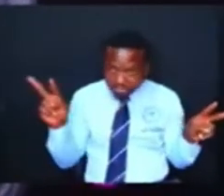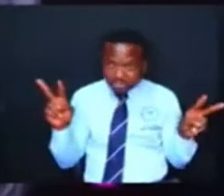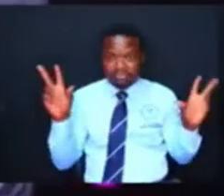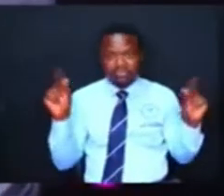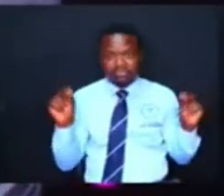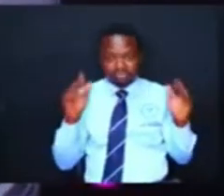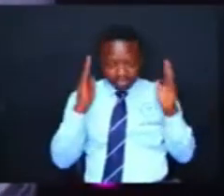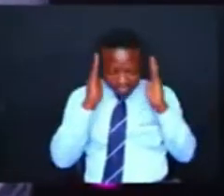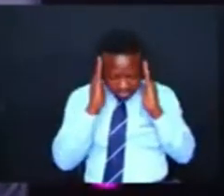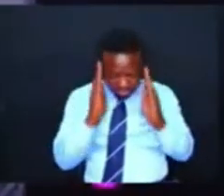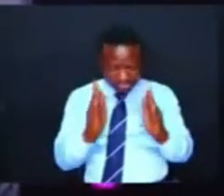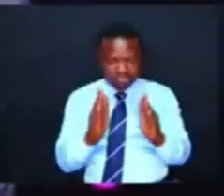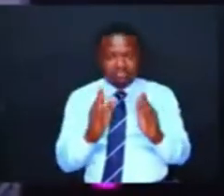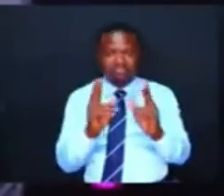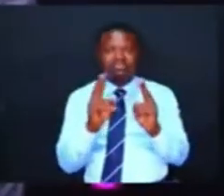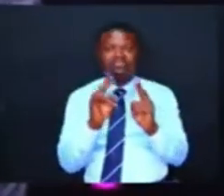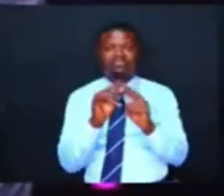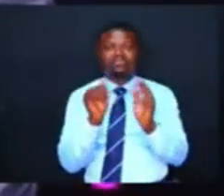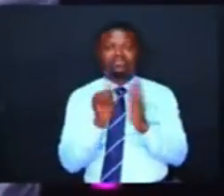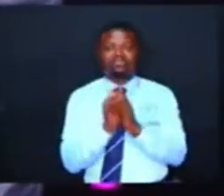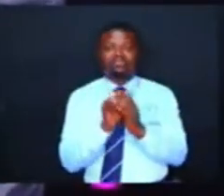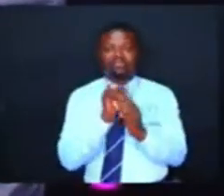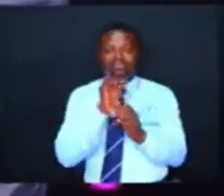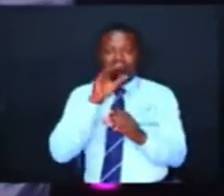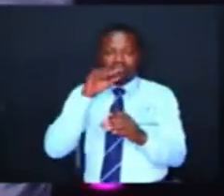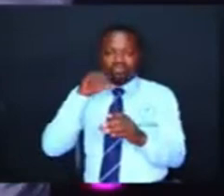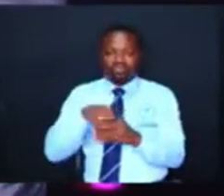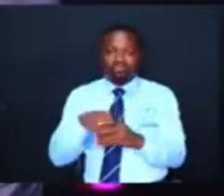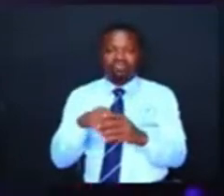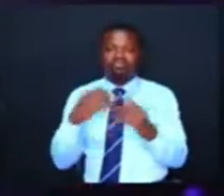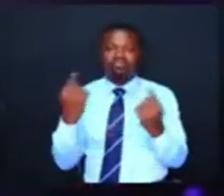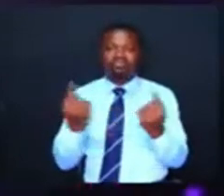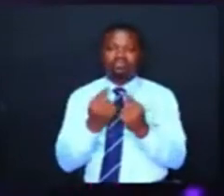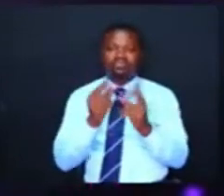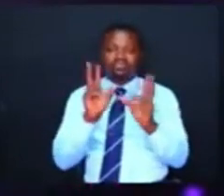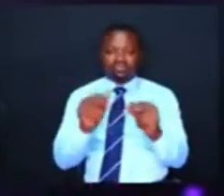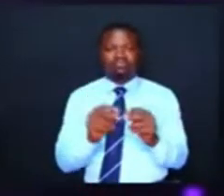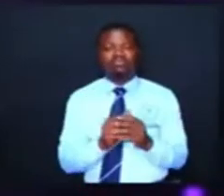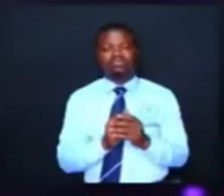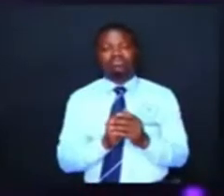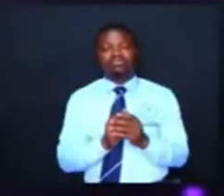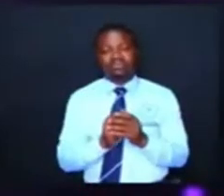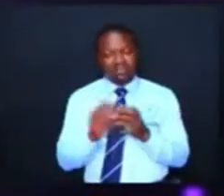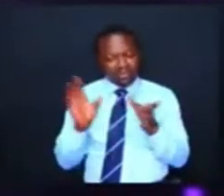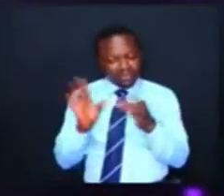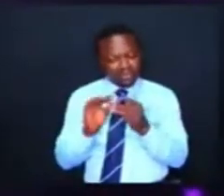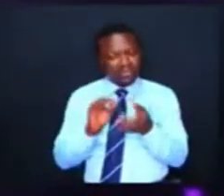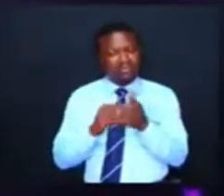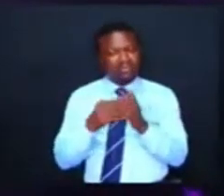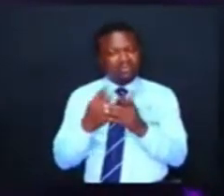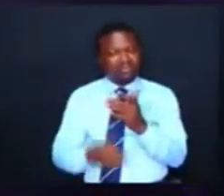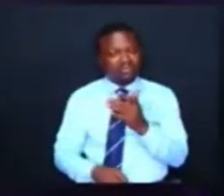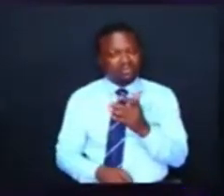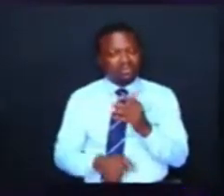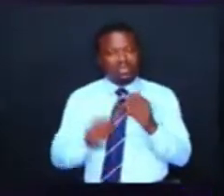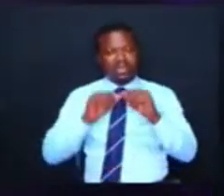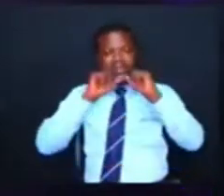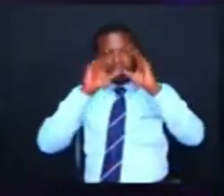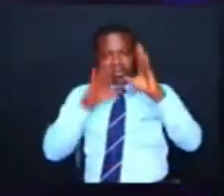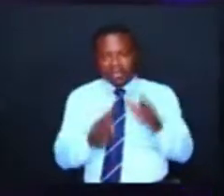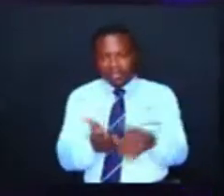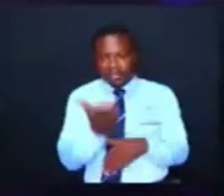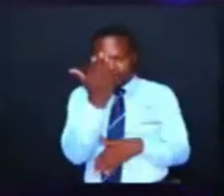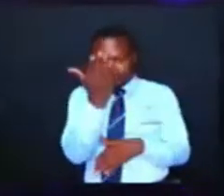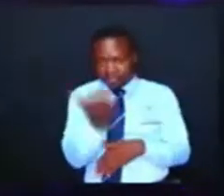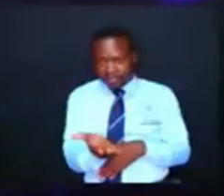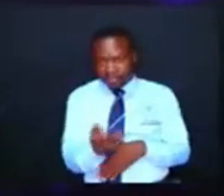evil. Now, what is he trying to say? He's just trying to say, blessed is the one who does